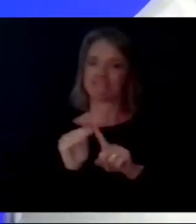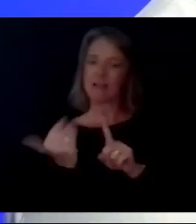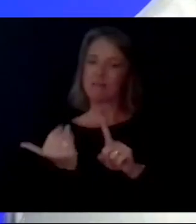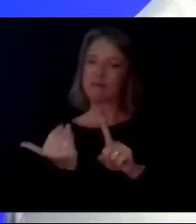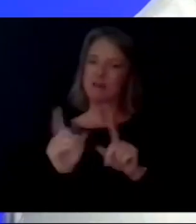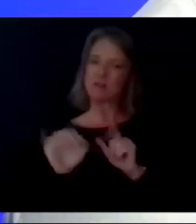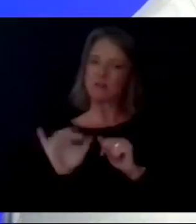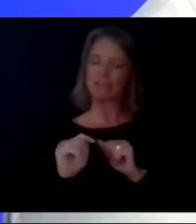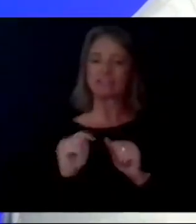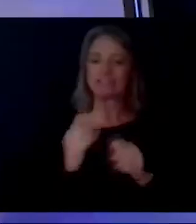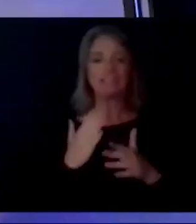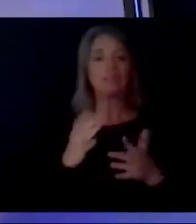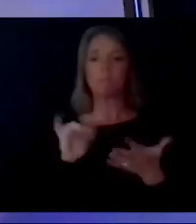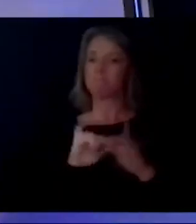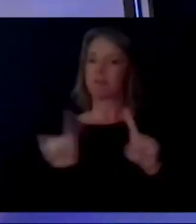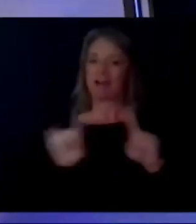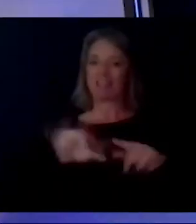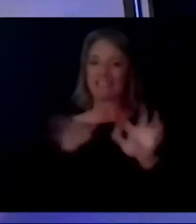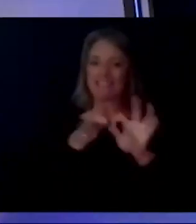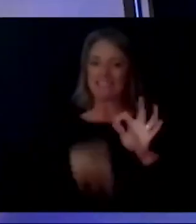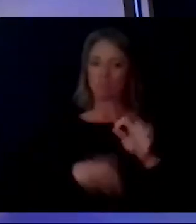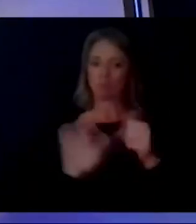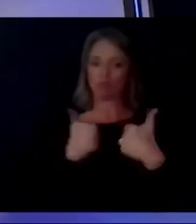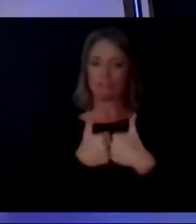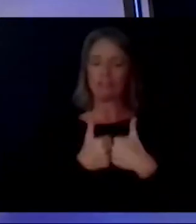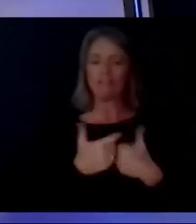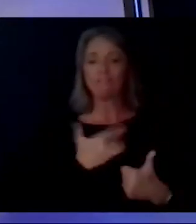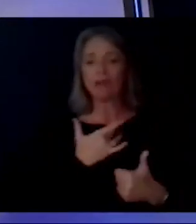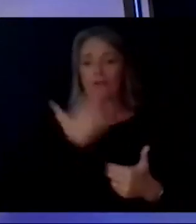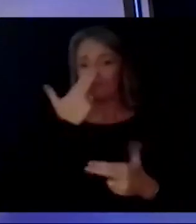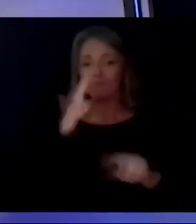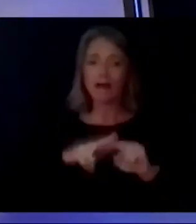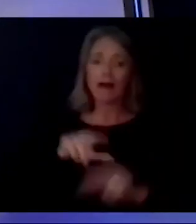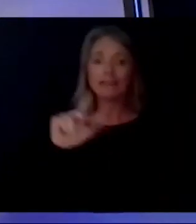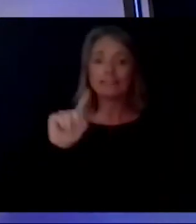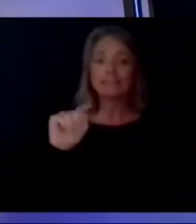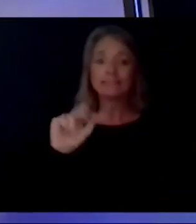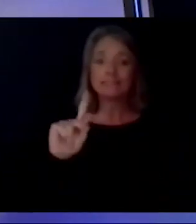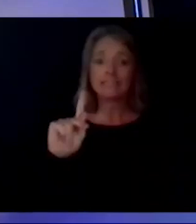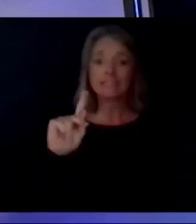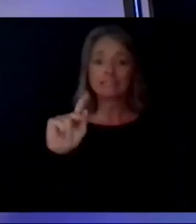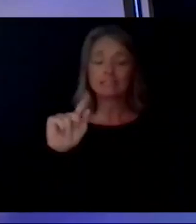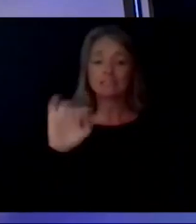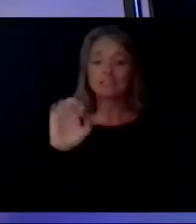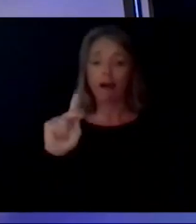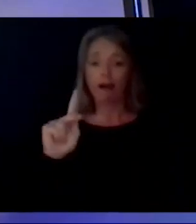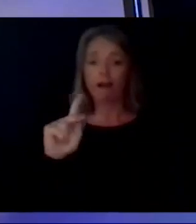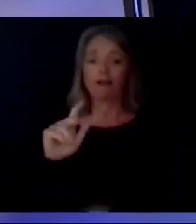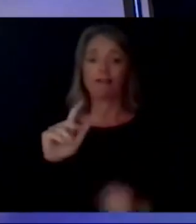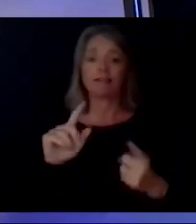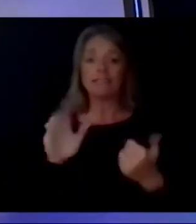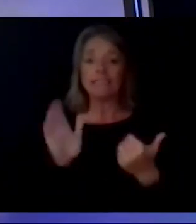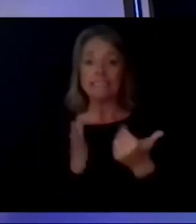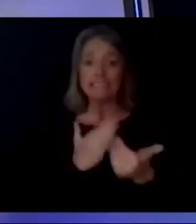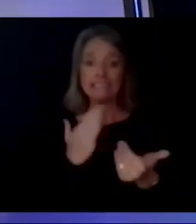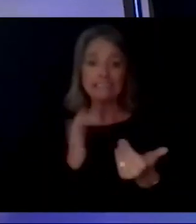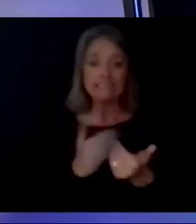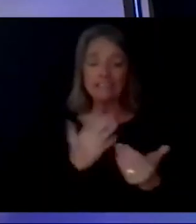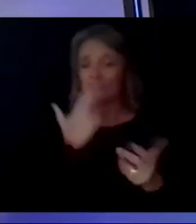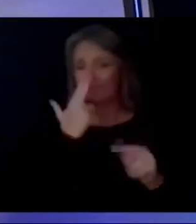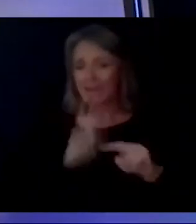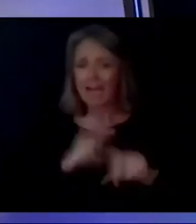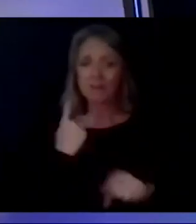seems like a fun TikTok thing to do. Might end up in the ICU, might end up in the ER, might have an incredible healthcare cost. Yeah, maybe end up in